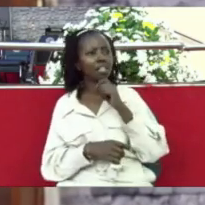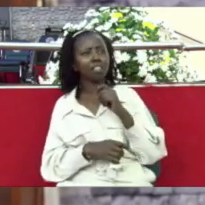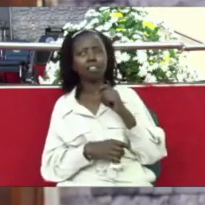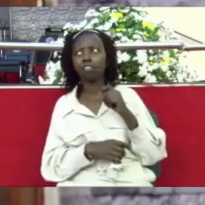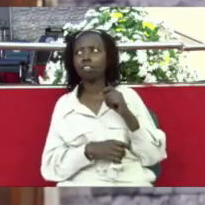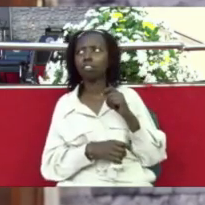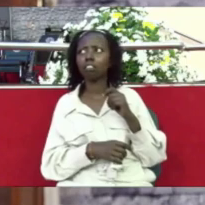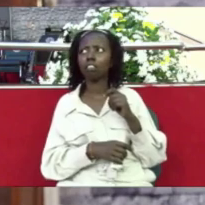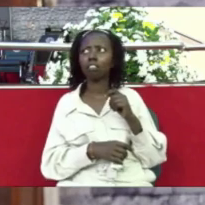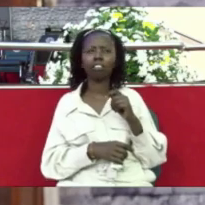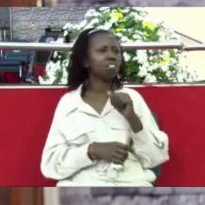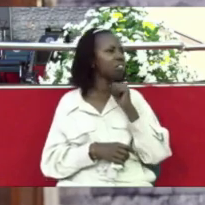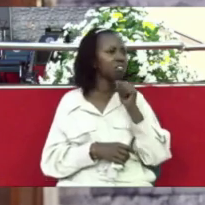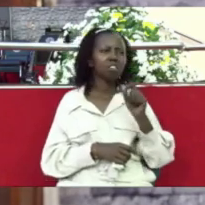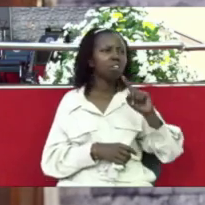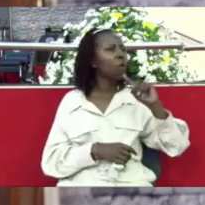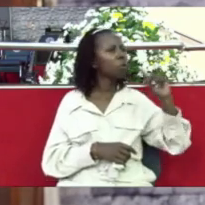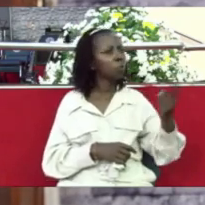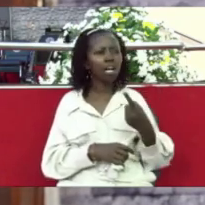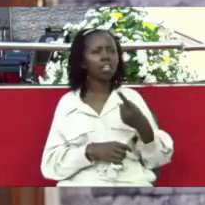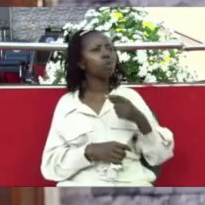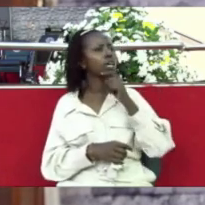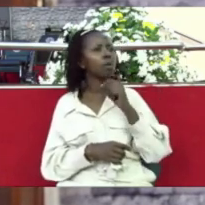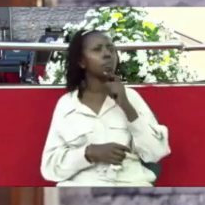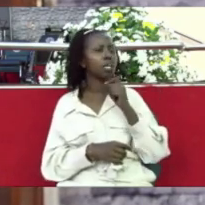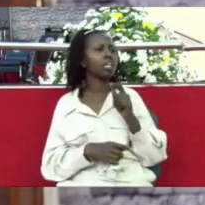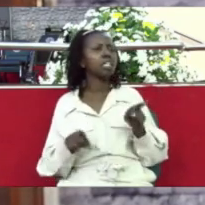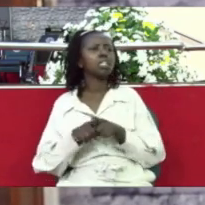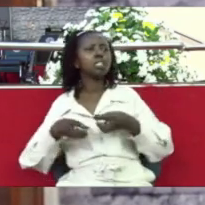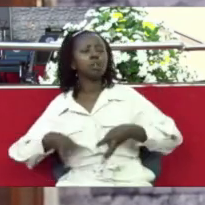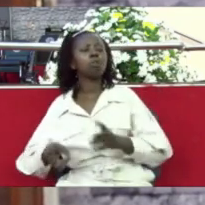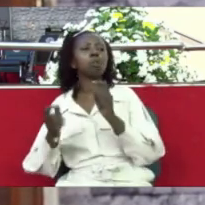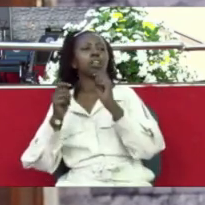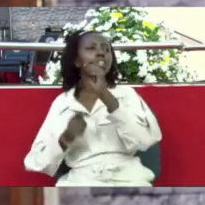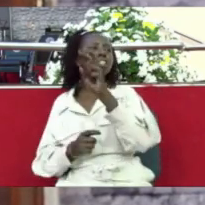There were not the thousands described by the TV the announcer.